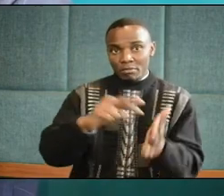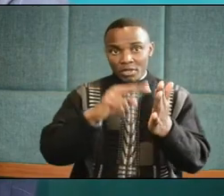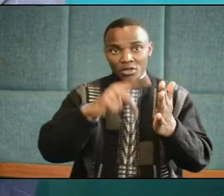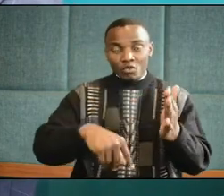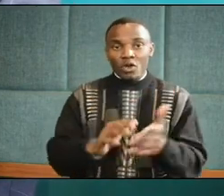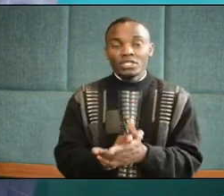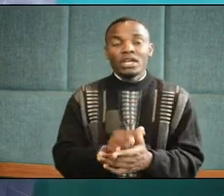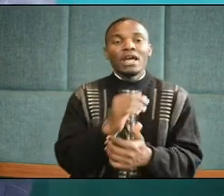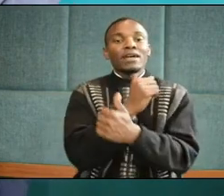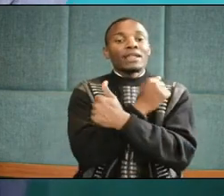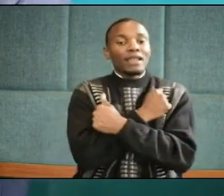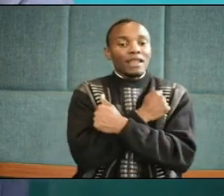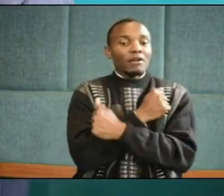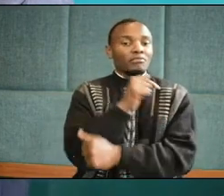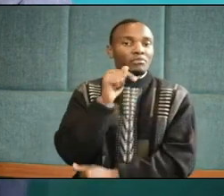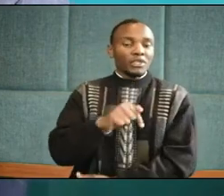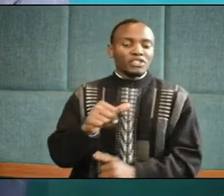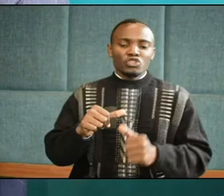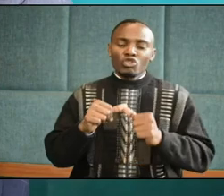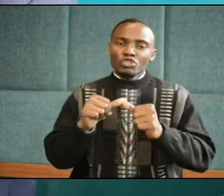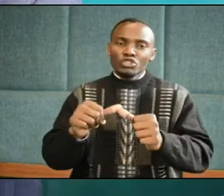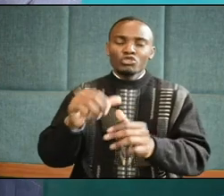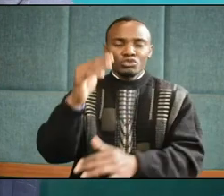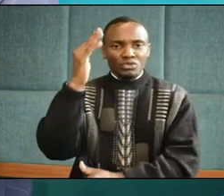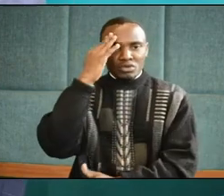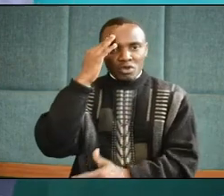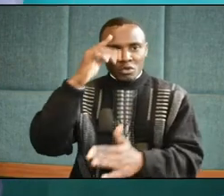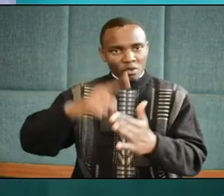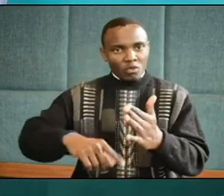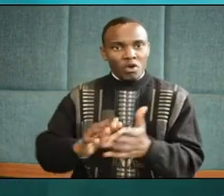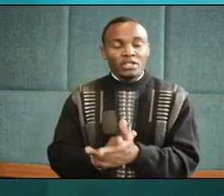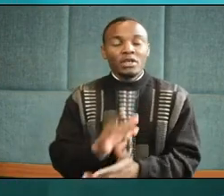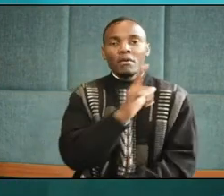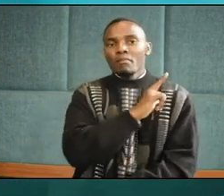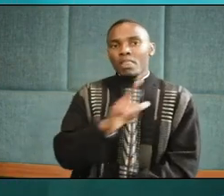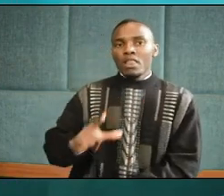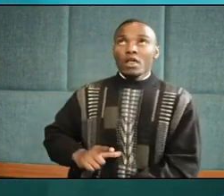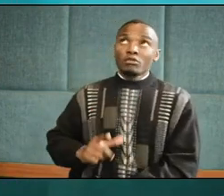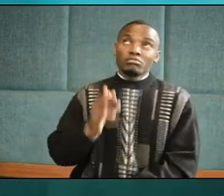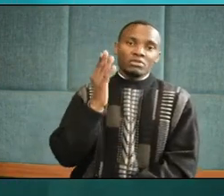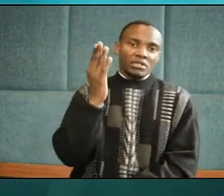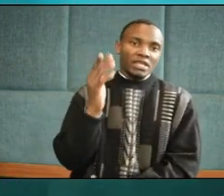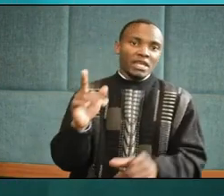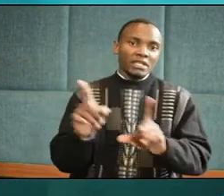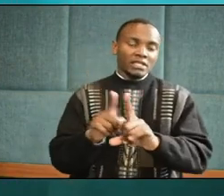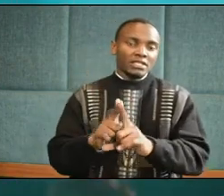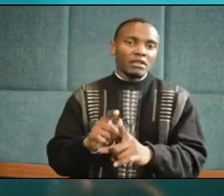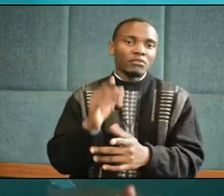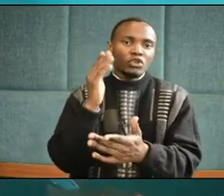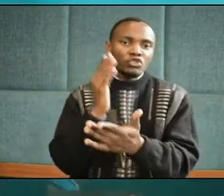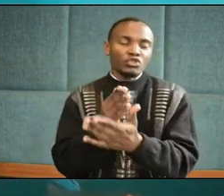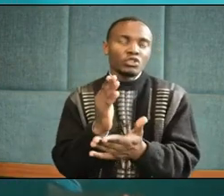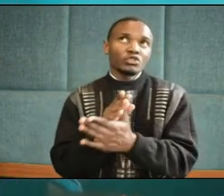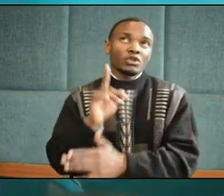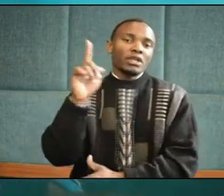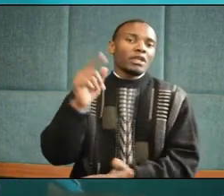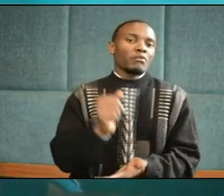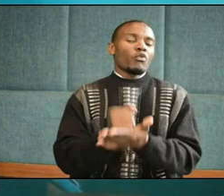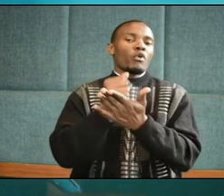that moves forward, knowing that the Lord is there and he will see us